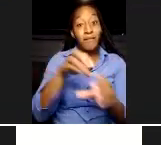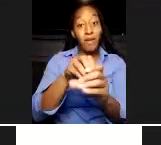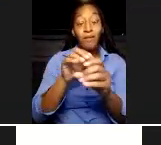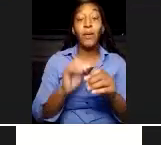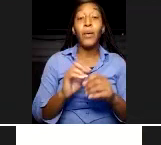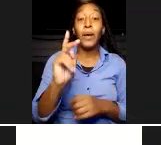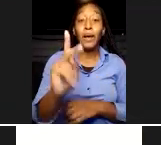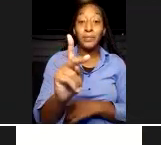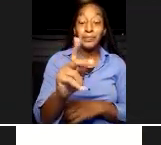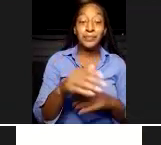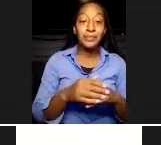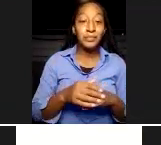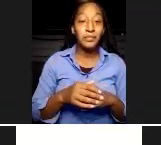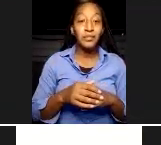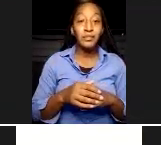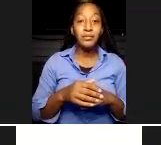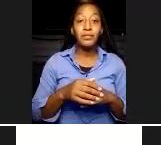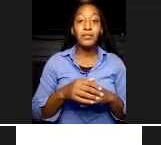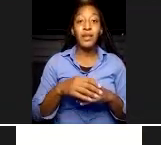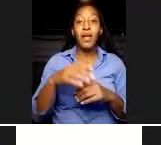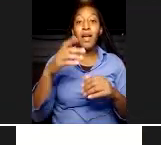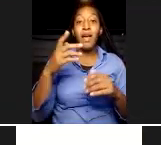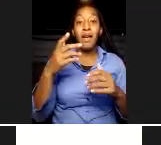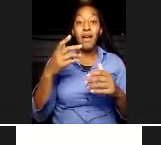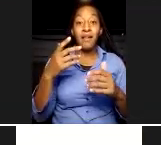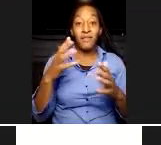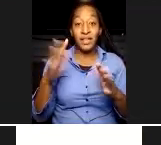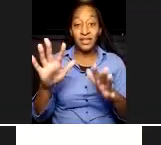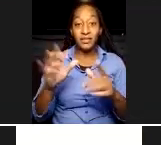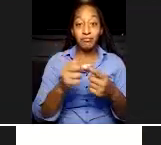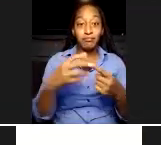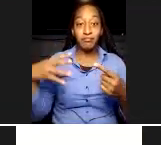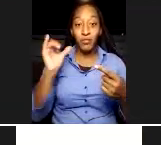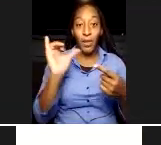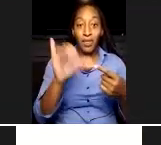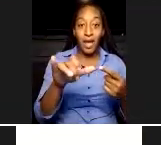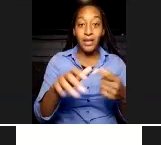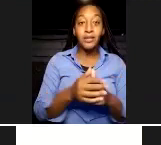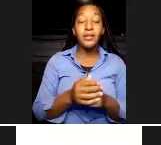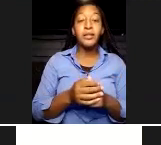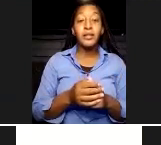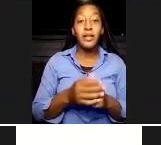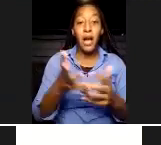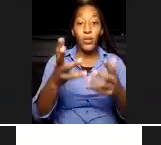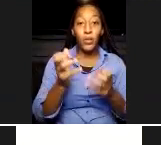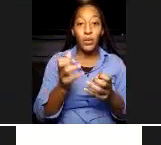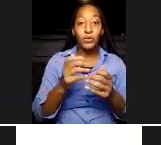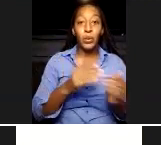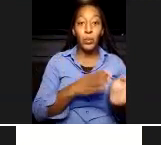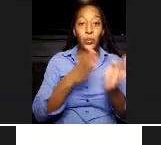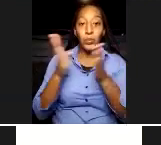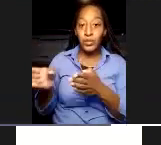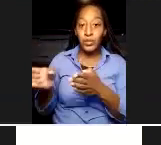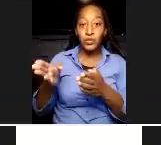So with that being said, I think I can get into the momentum notes.